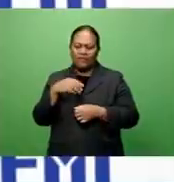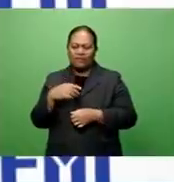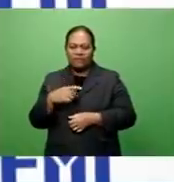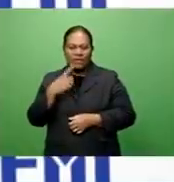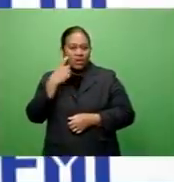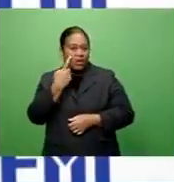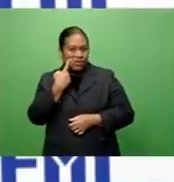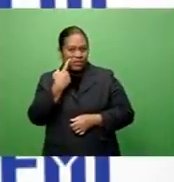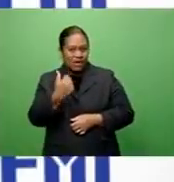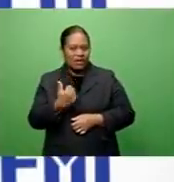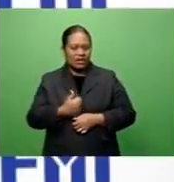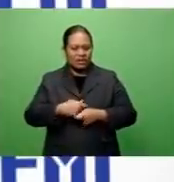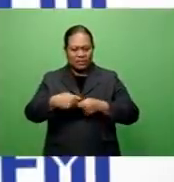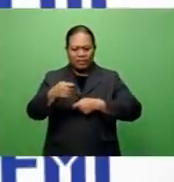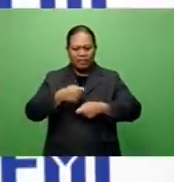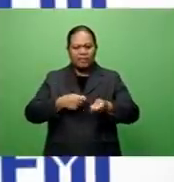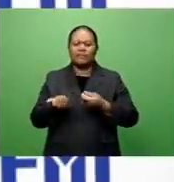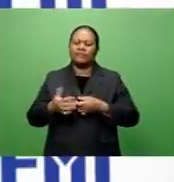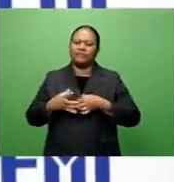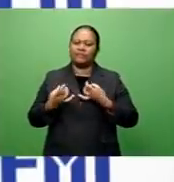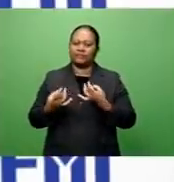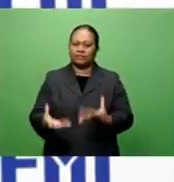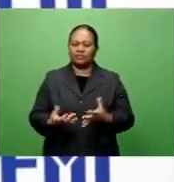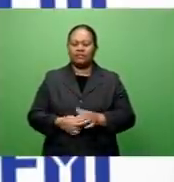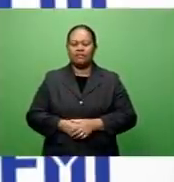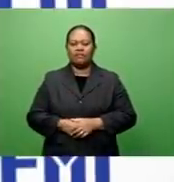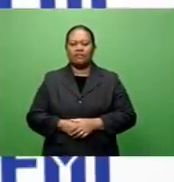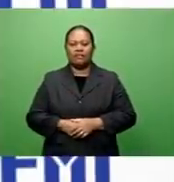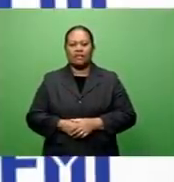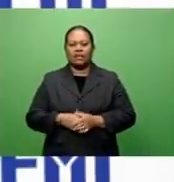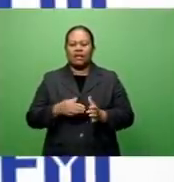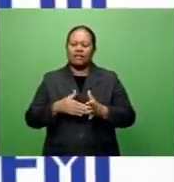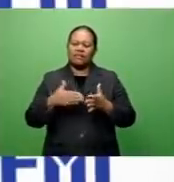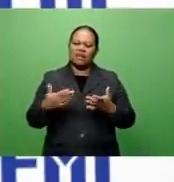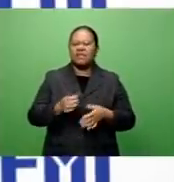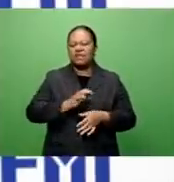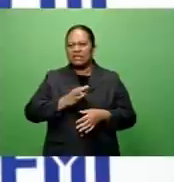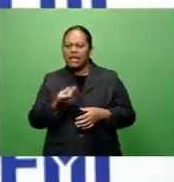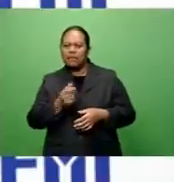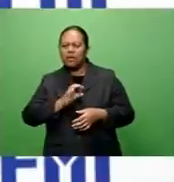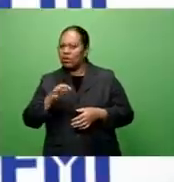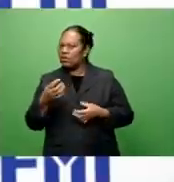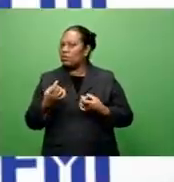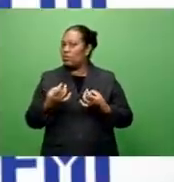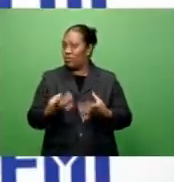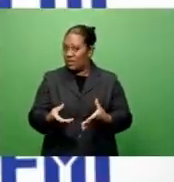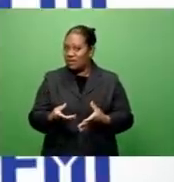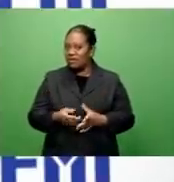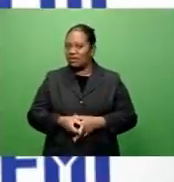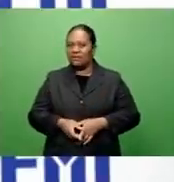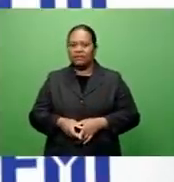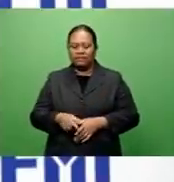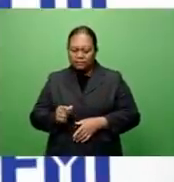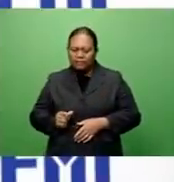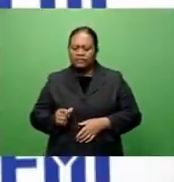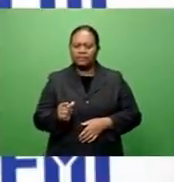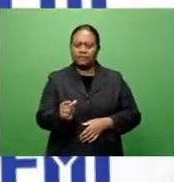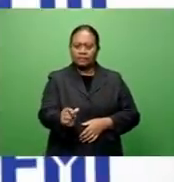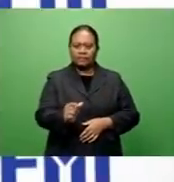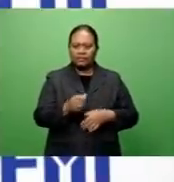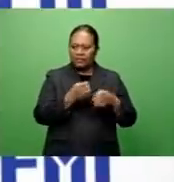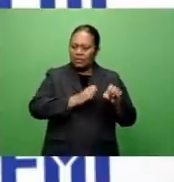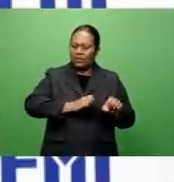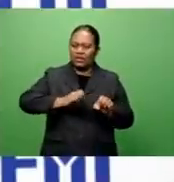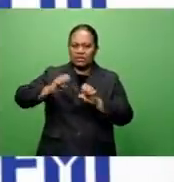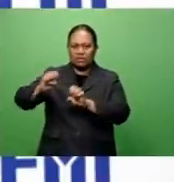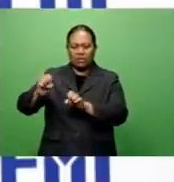that are already ready, but we're also focusing on products that are maybe not ready on the path of being exported later